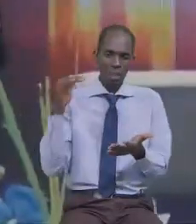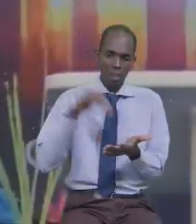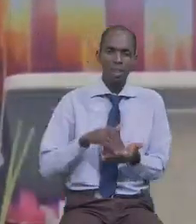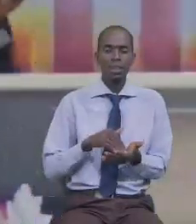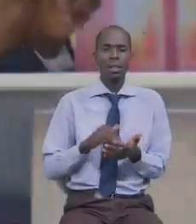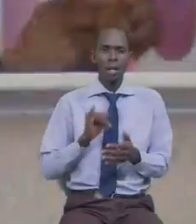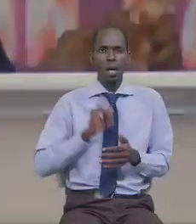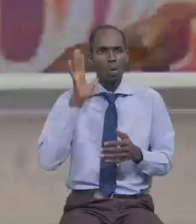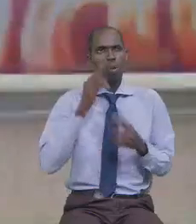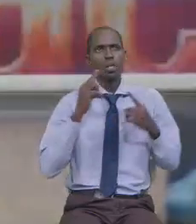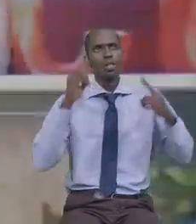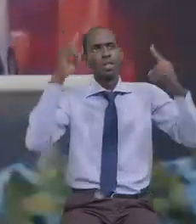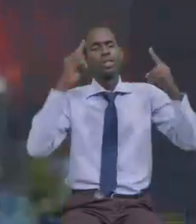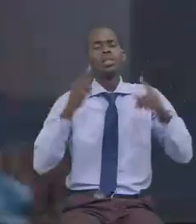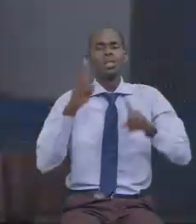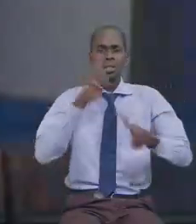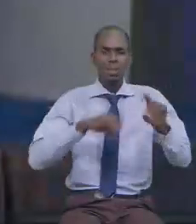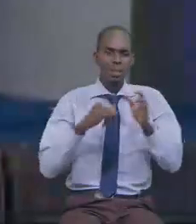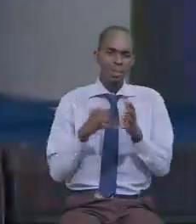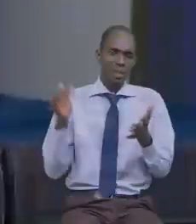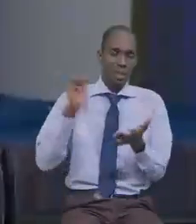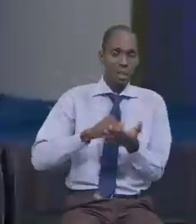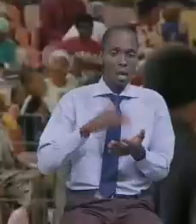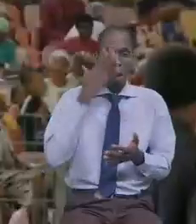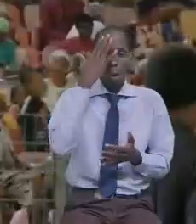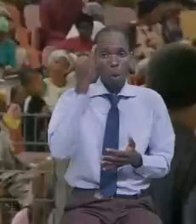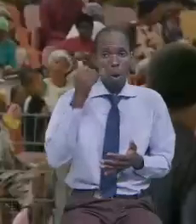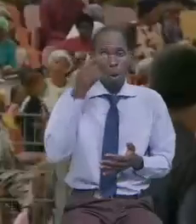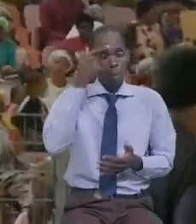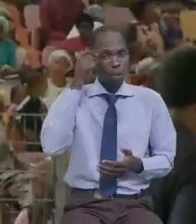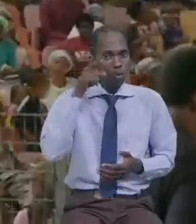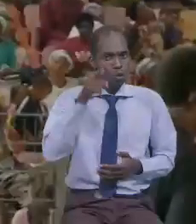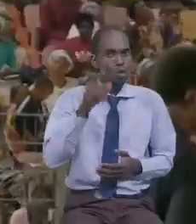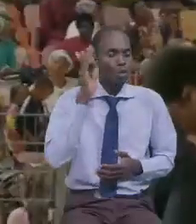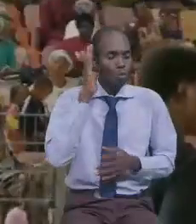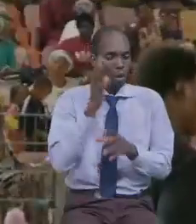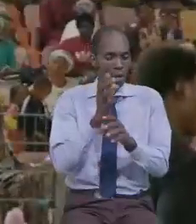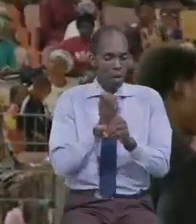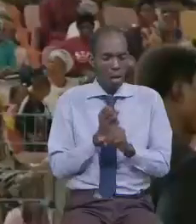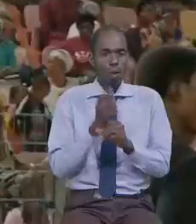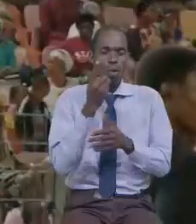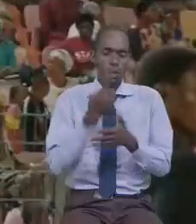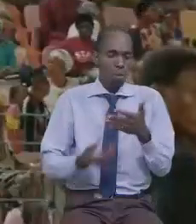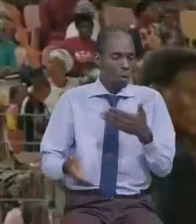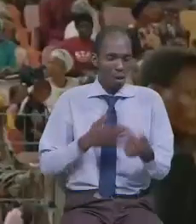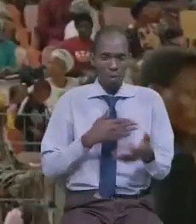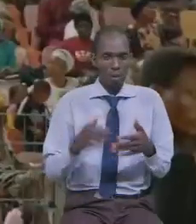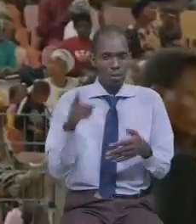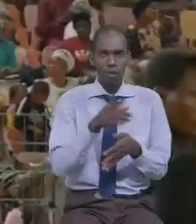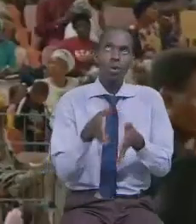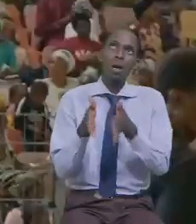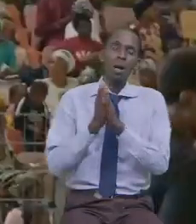again. Because you will have what you say. I will have